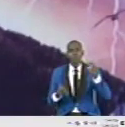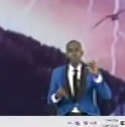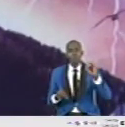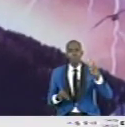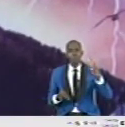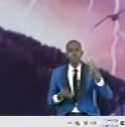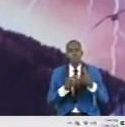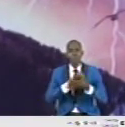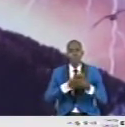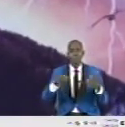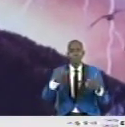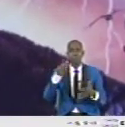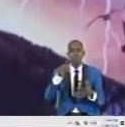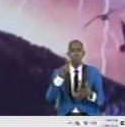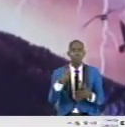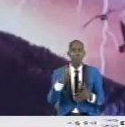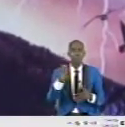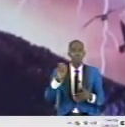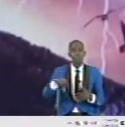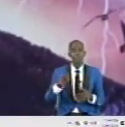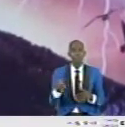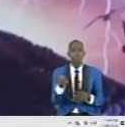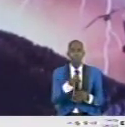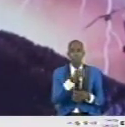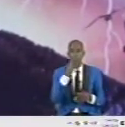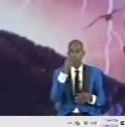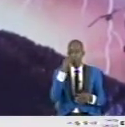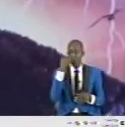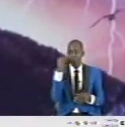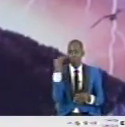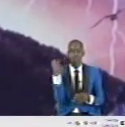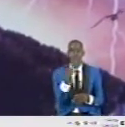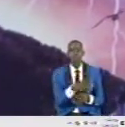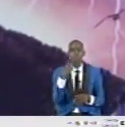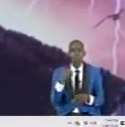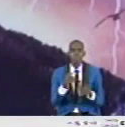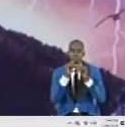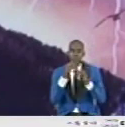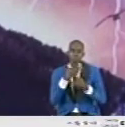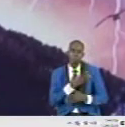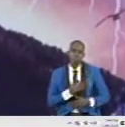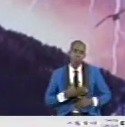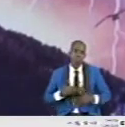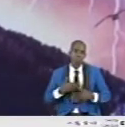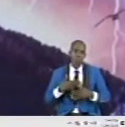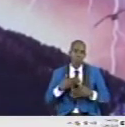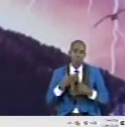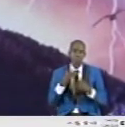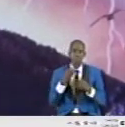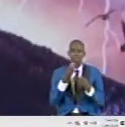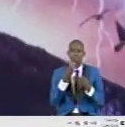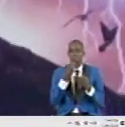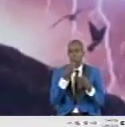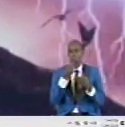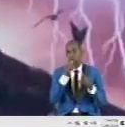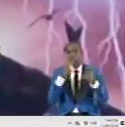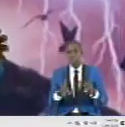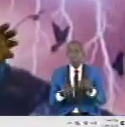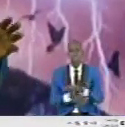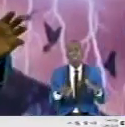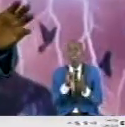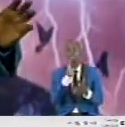the despised the present lunch that's the lunch or promise you will not